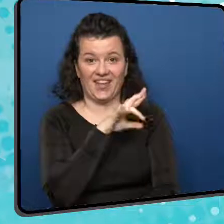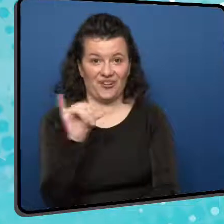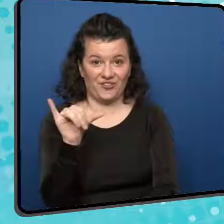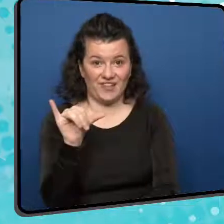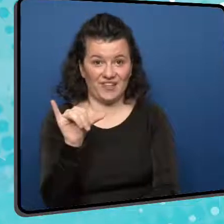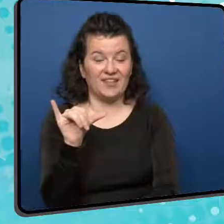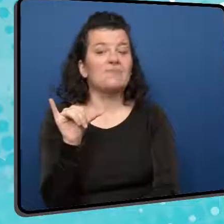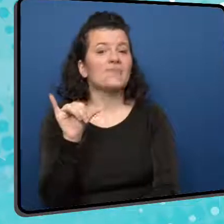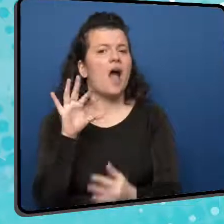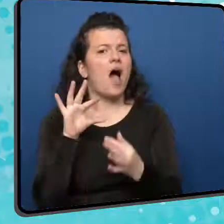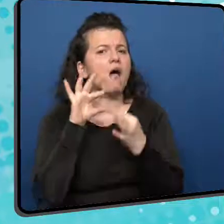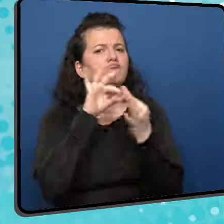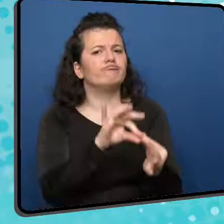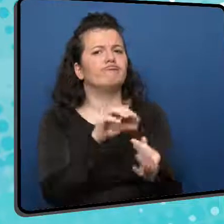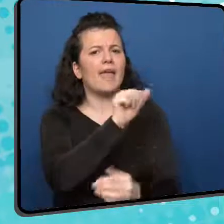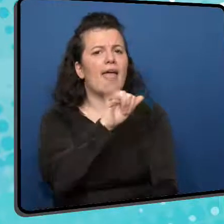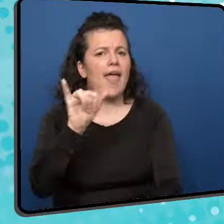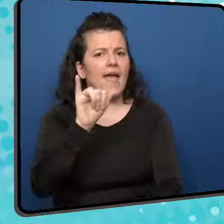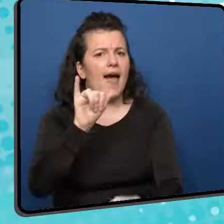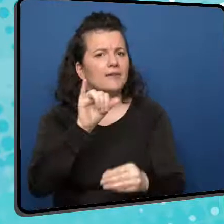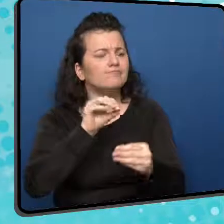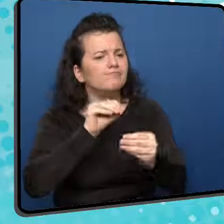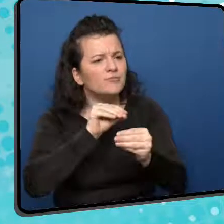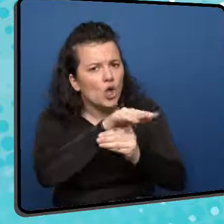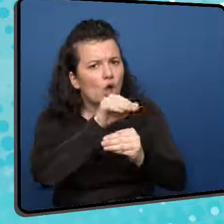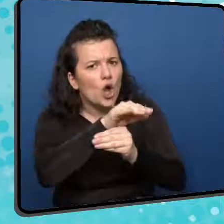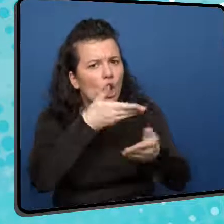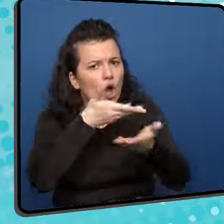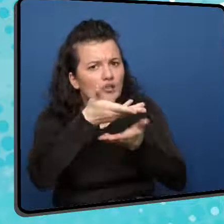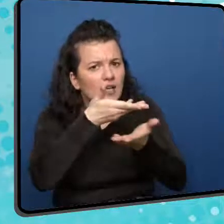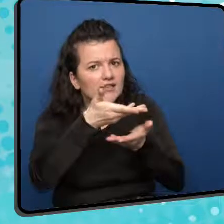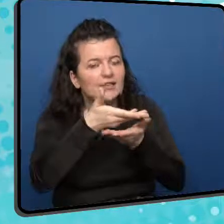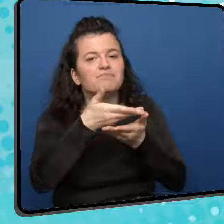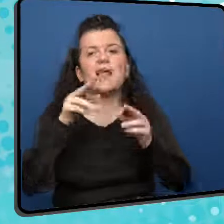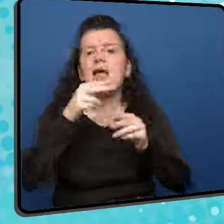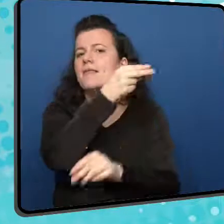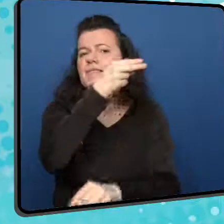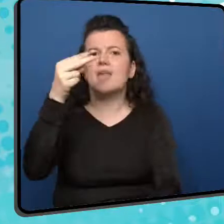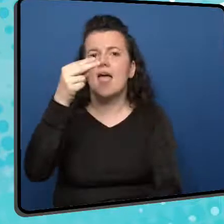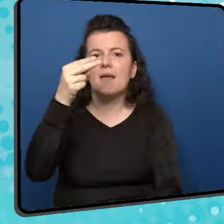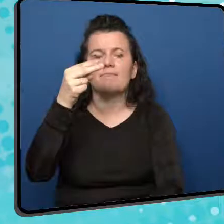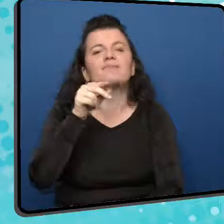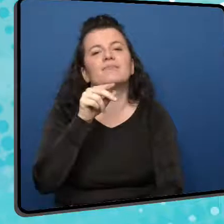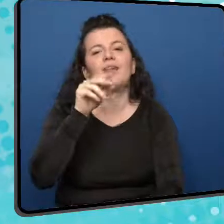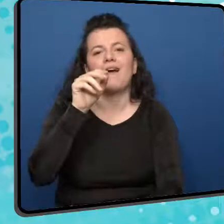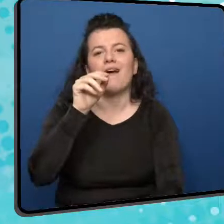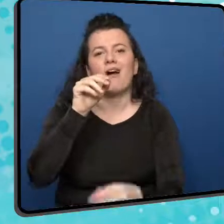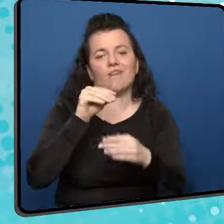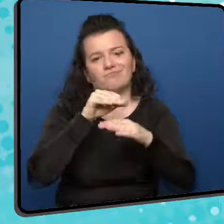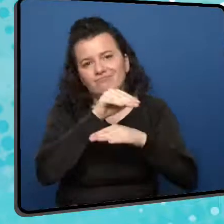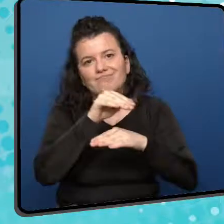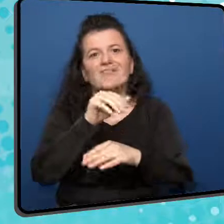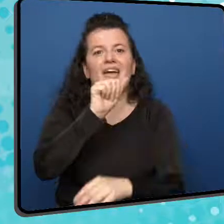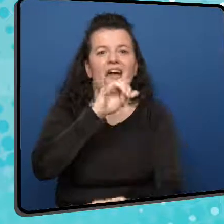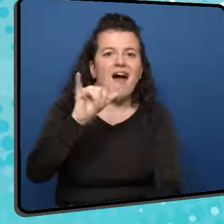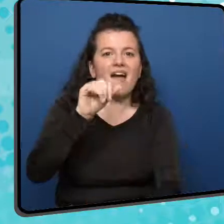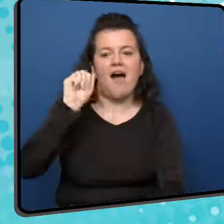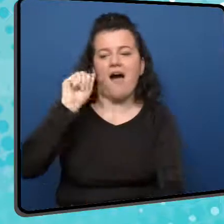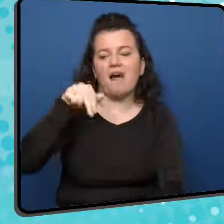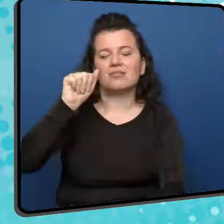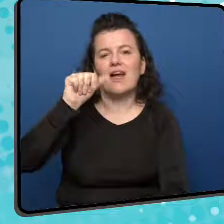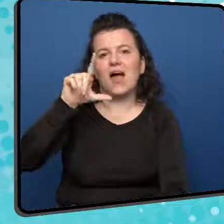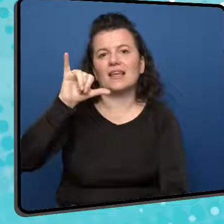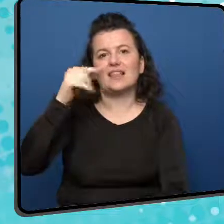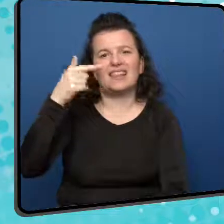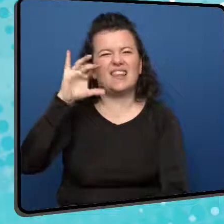AI consultancy called Advancing Analytics. I'm also a Microsoft MVP for AI, which basically means that I